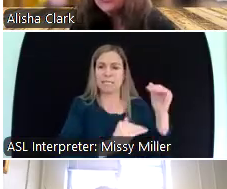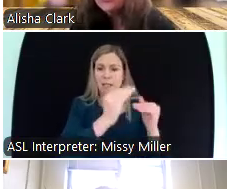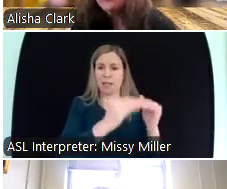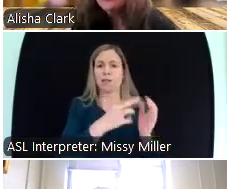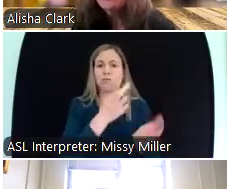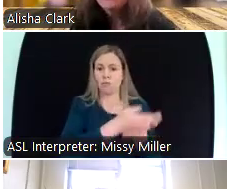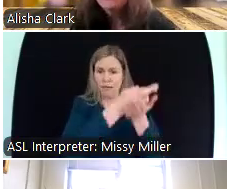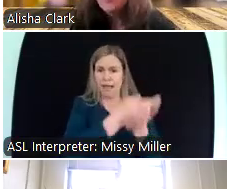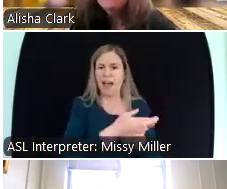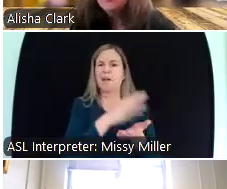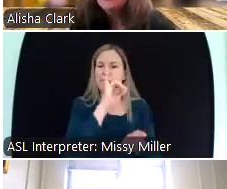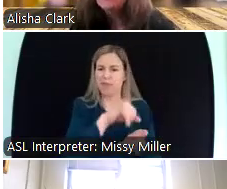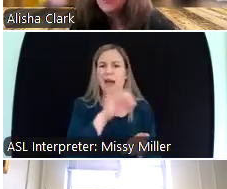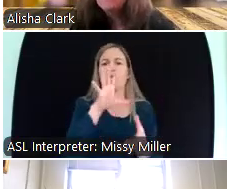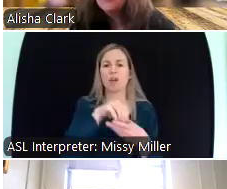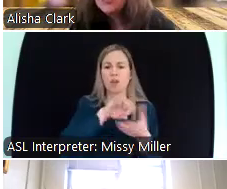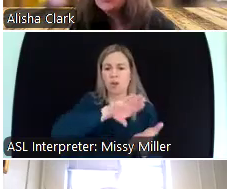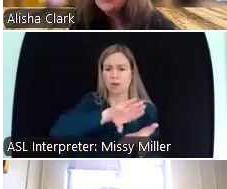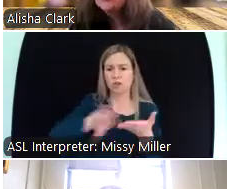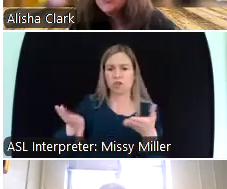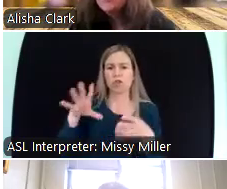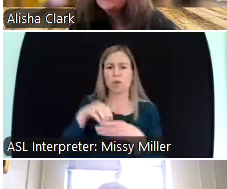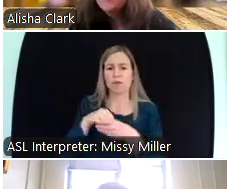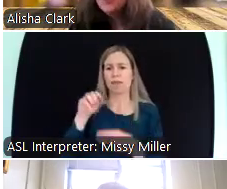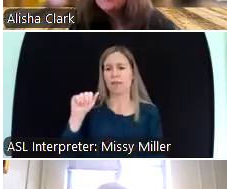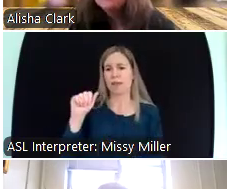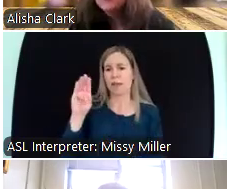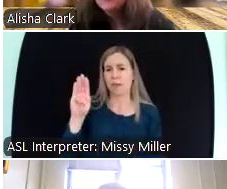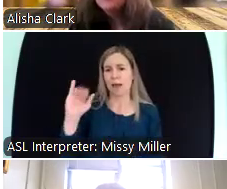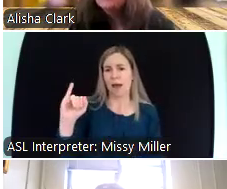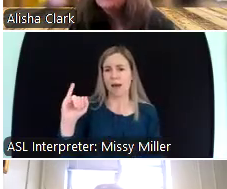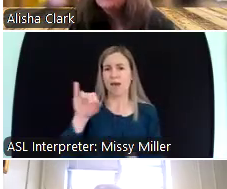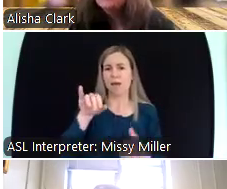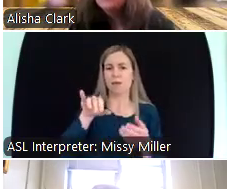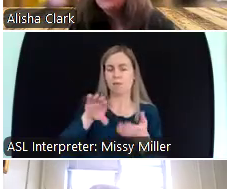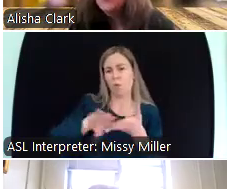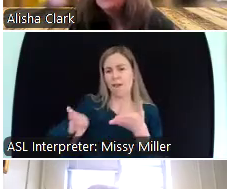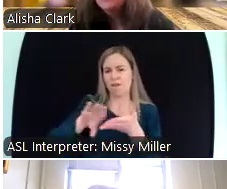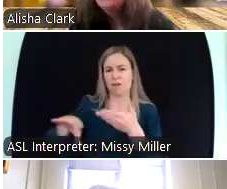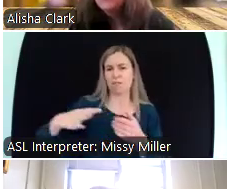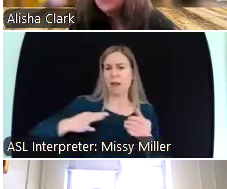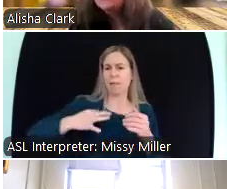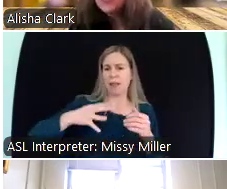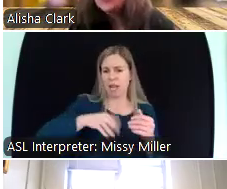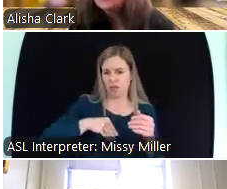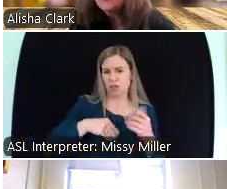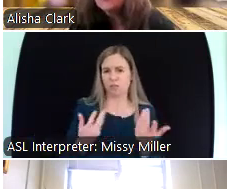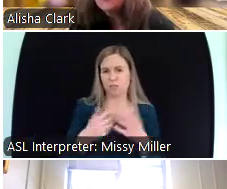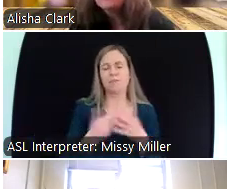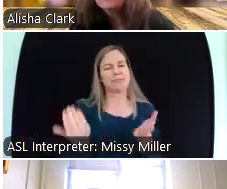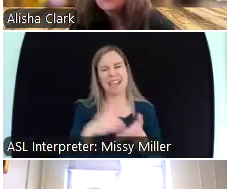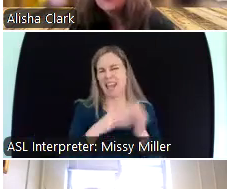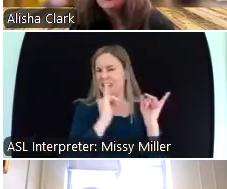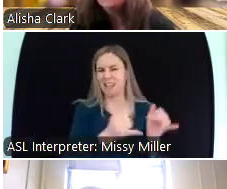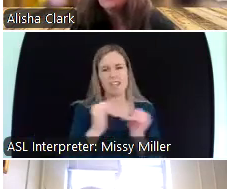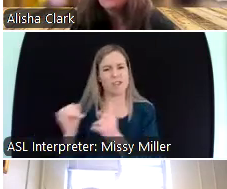exclusions in the ABI waiver applications. But that would be a case by case that we would have